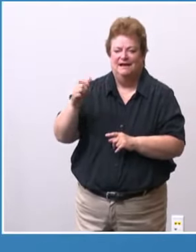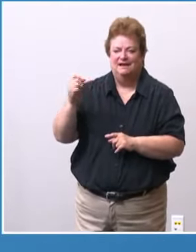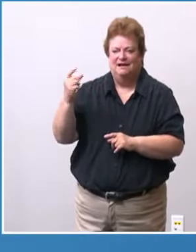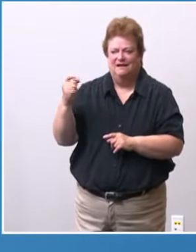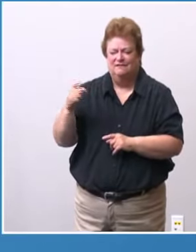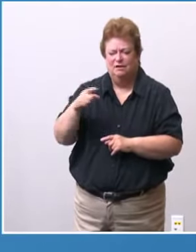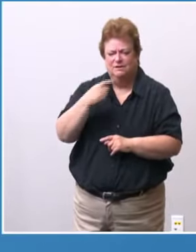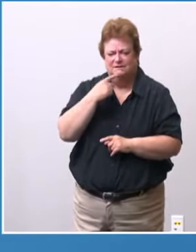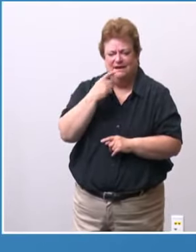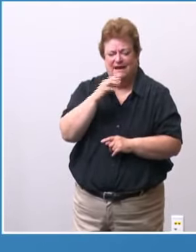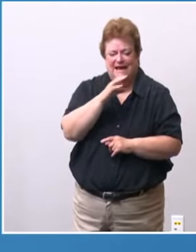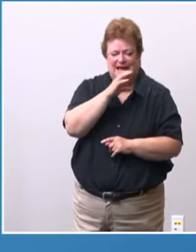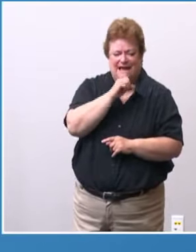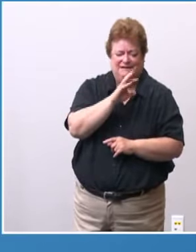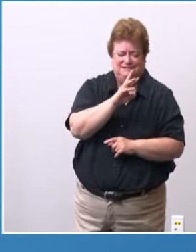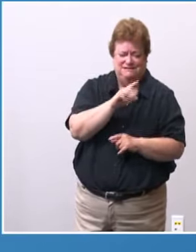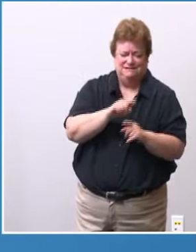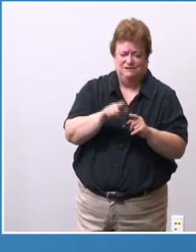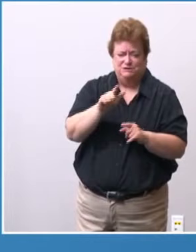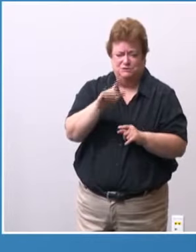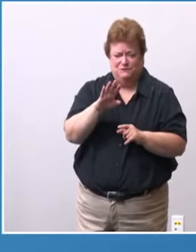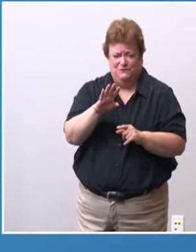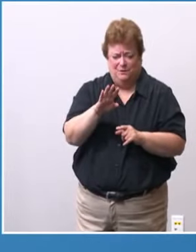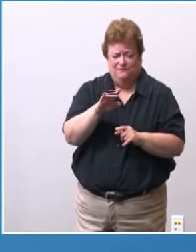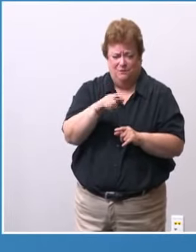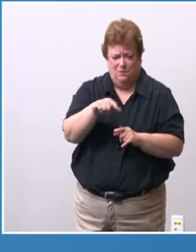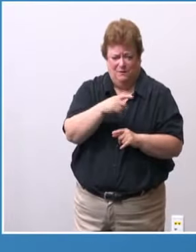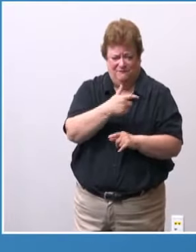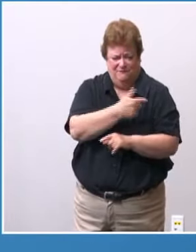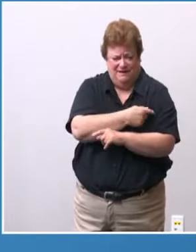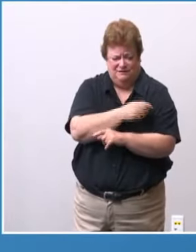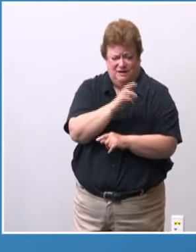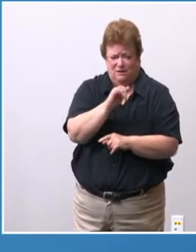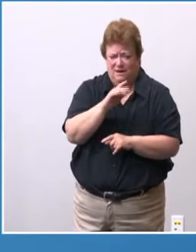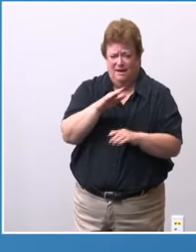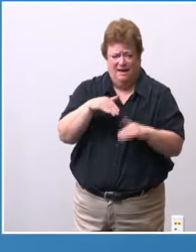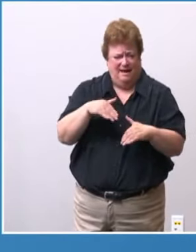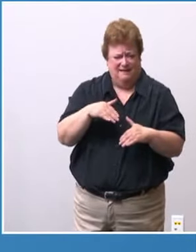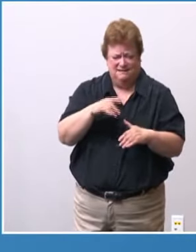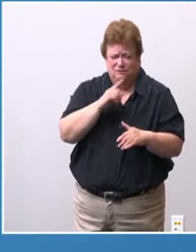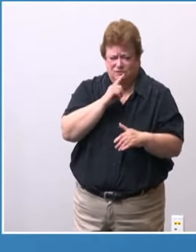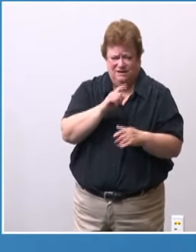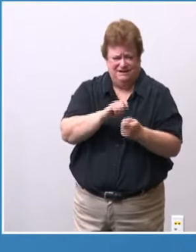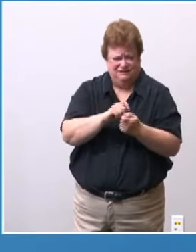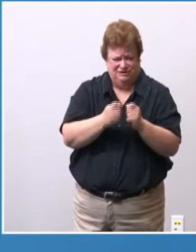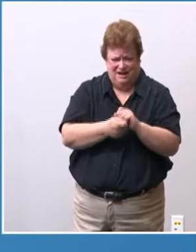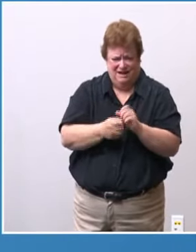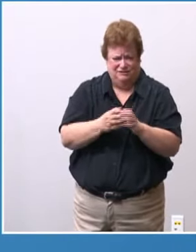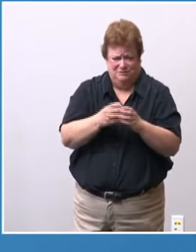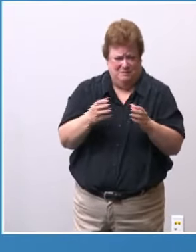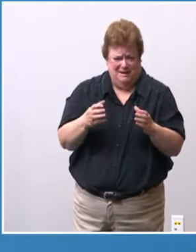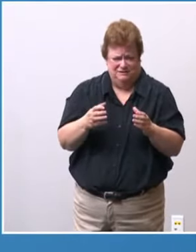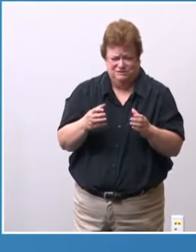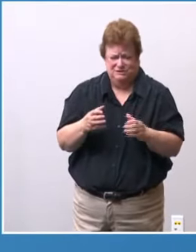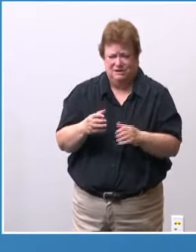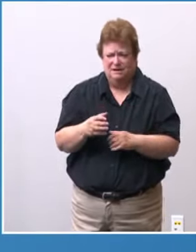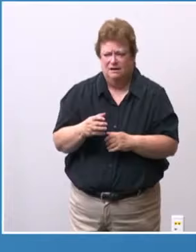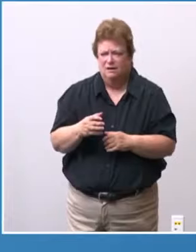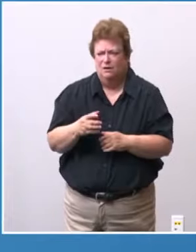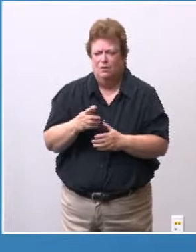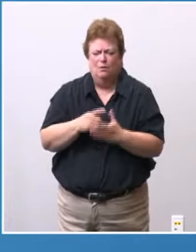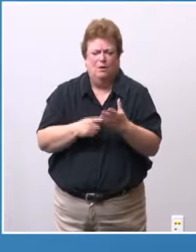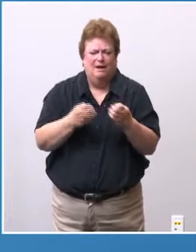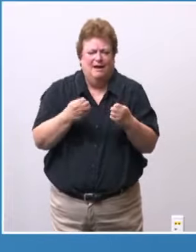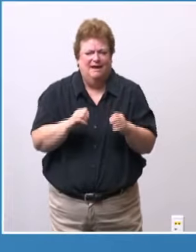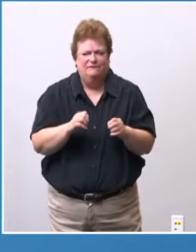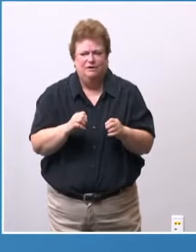to 24 age group vaccination rate really hasn't changed a whole lot in the last month or so. What kind of efforts are